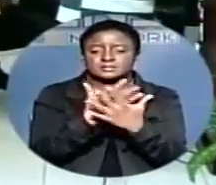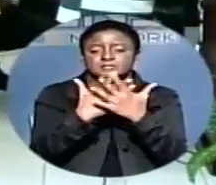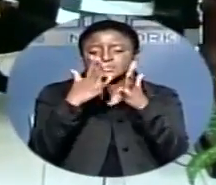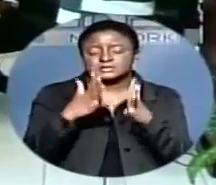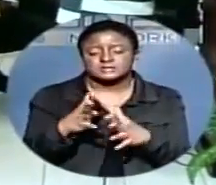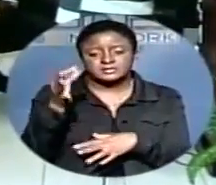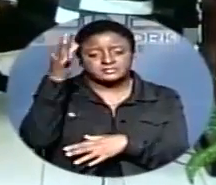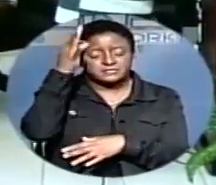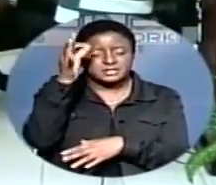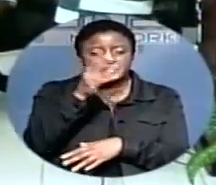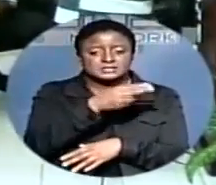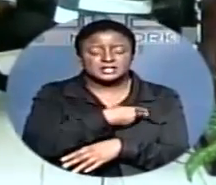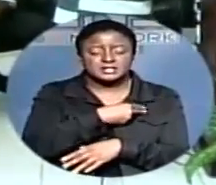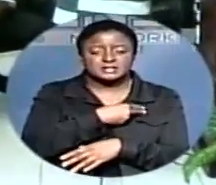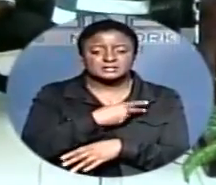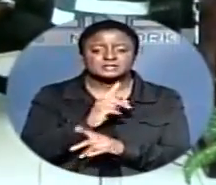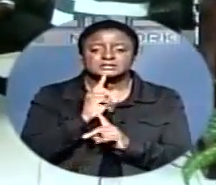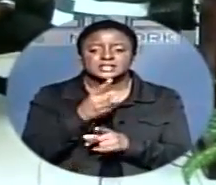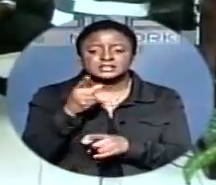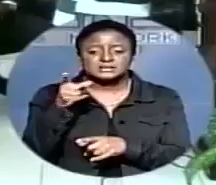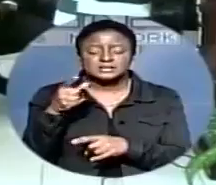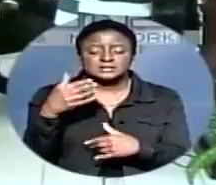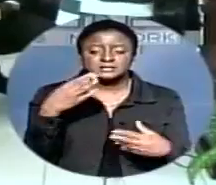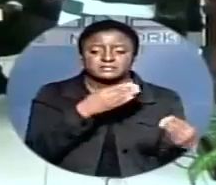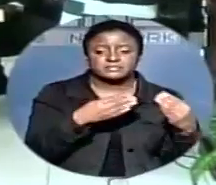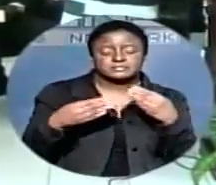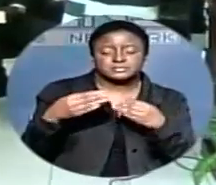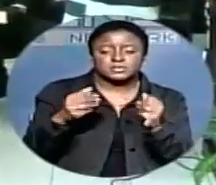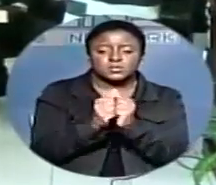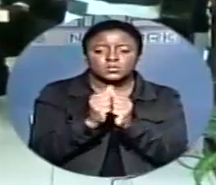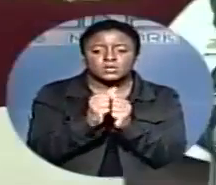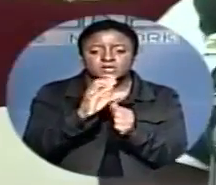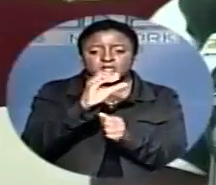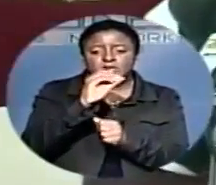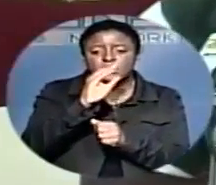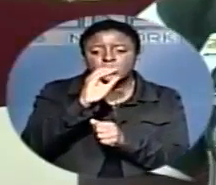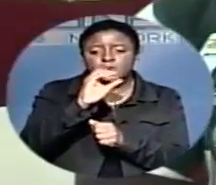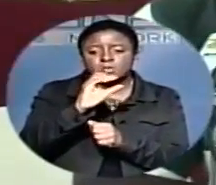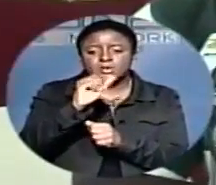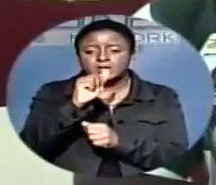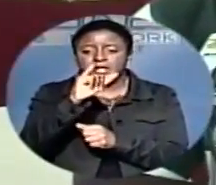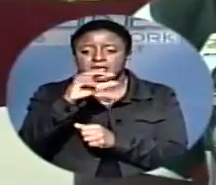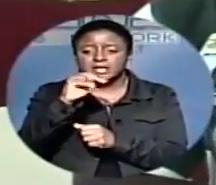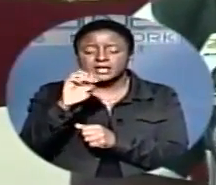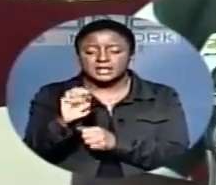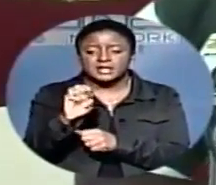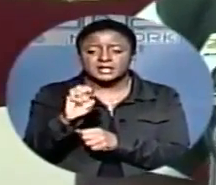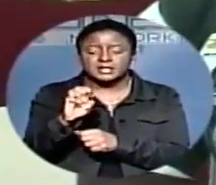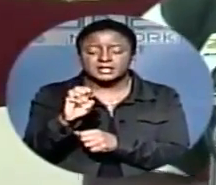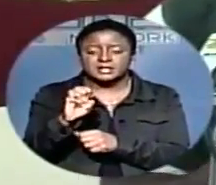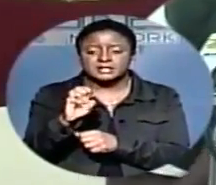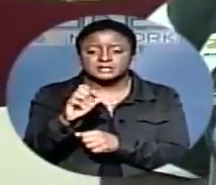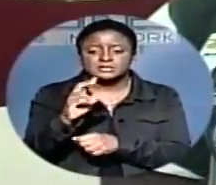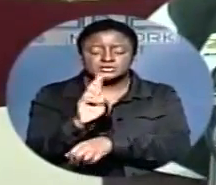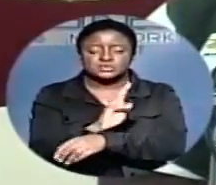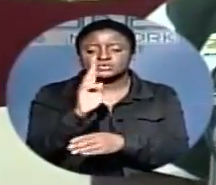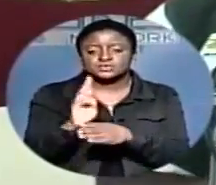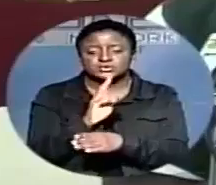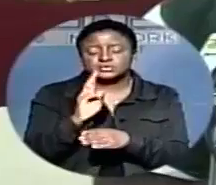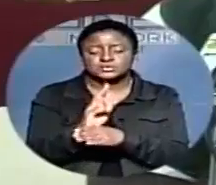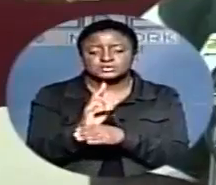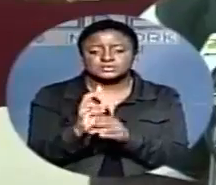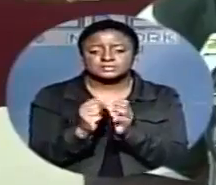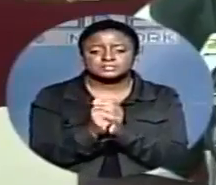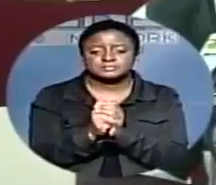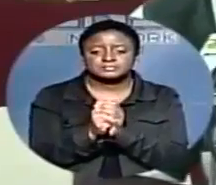Hyler, admits to battling cocaine addiction for as long as he can remember. To be in a positive drug and free environment with peers that